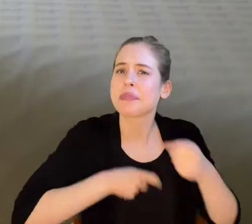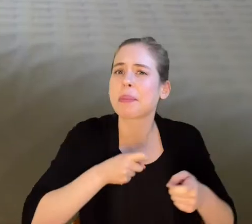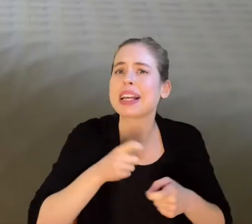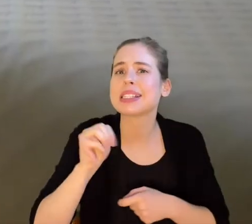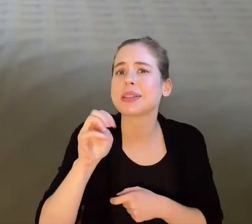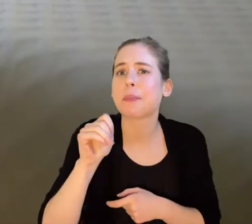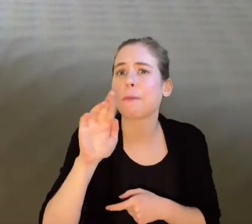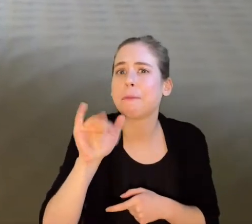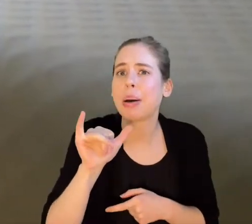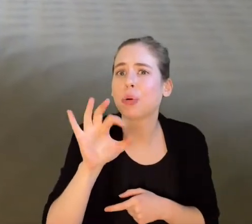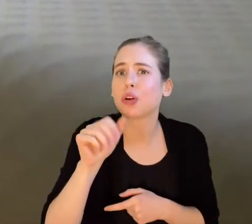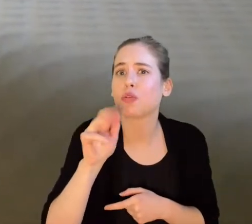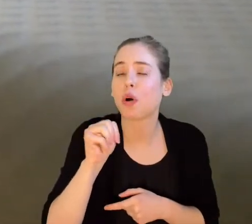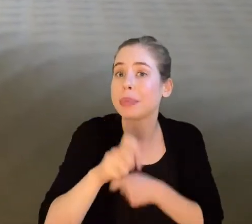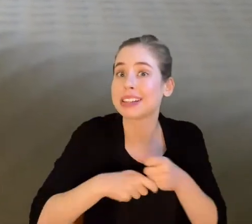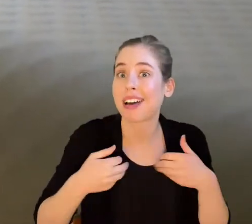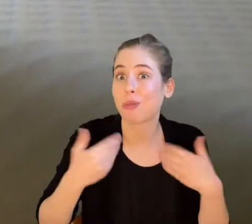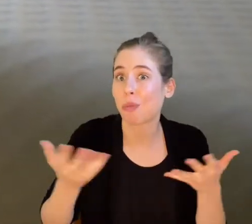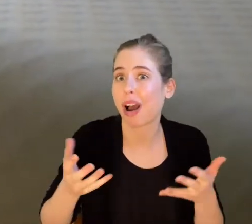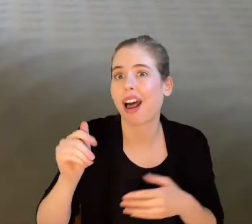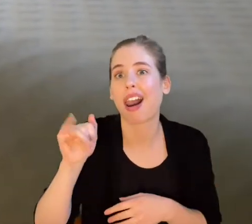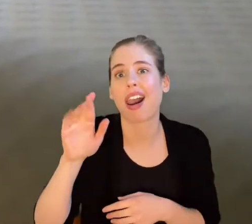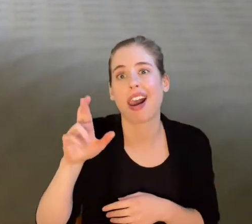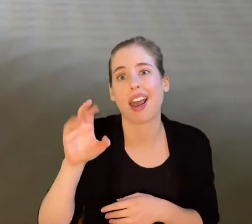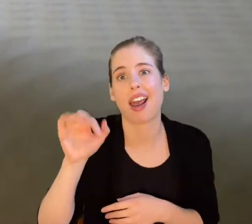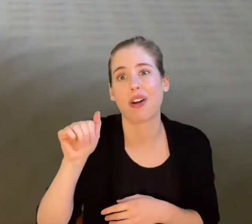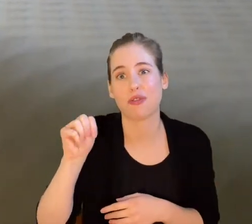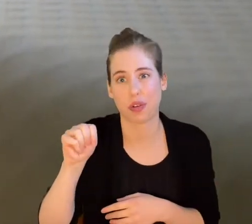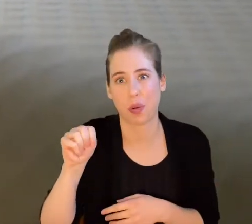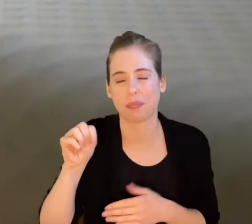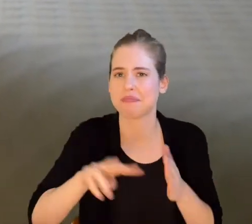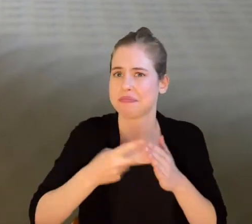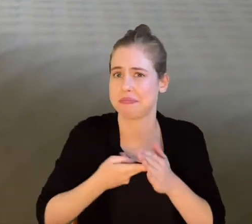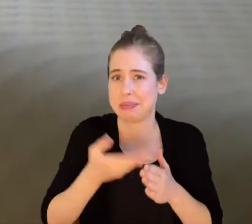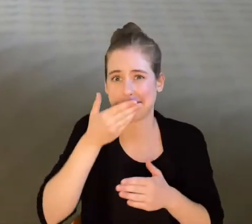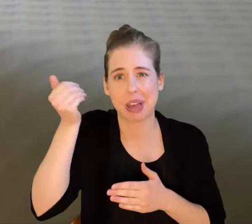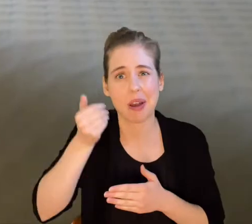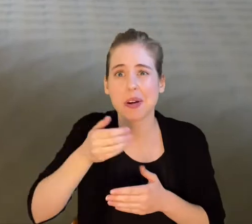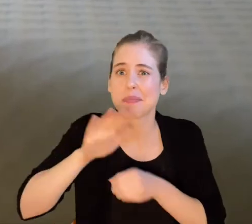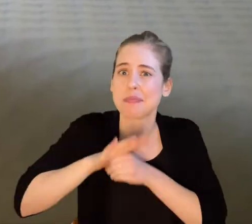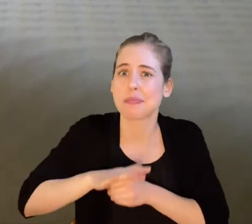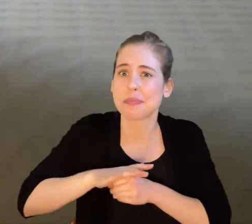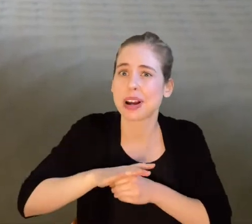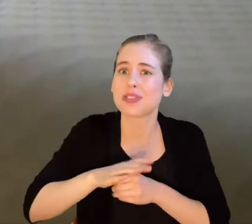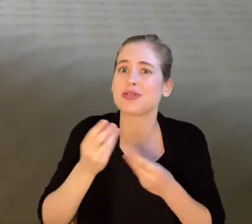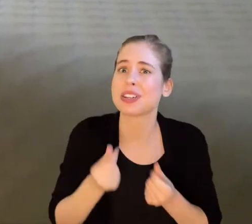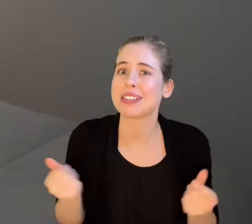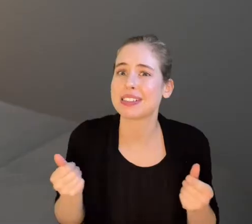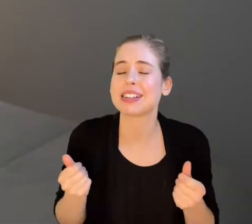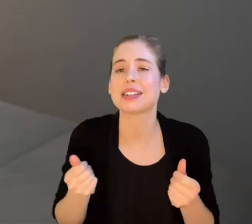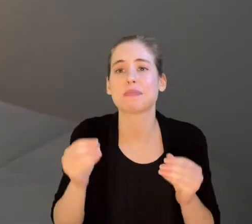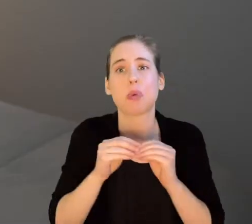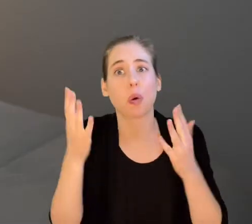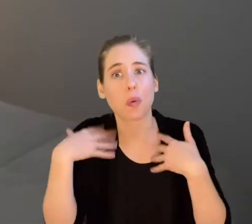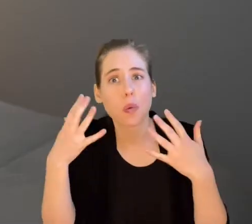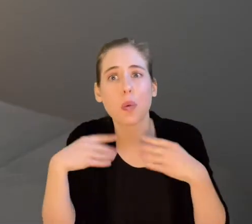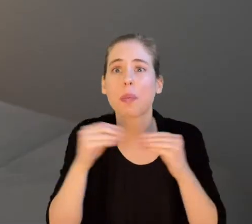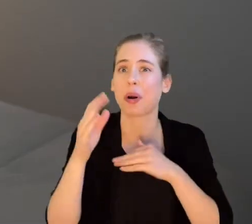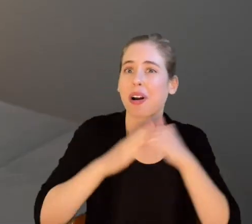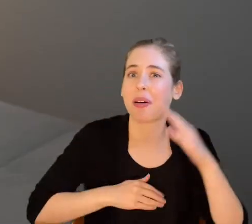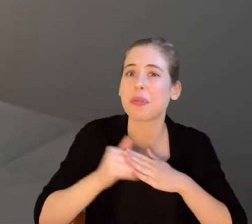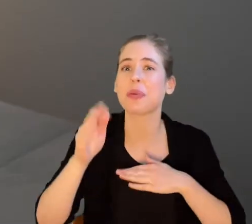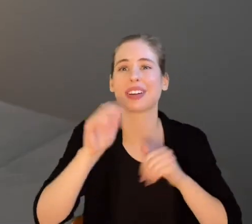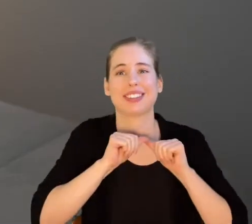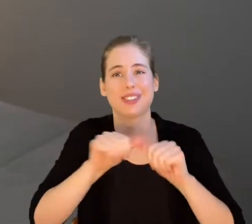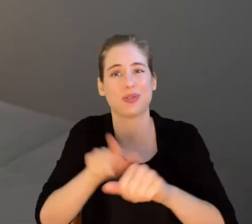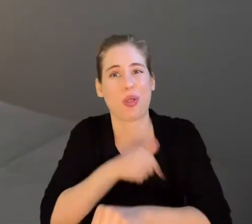proprietary air foam, which they claim provides superior pressure relief, lasts longer, keeps cooler, and is even more comfortable